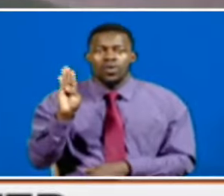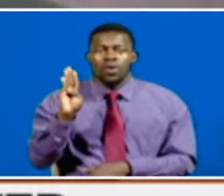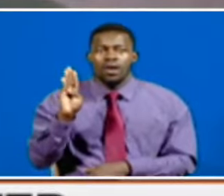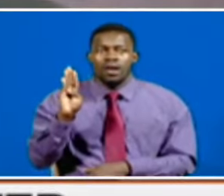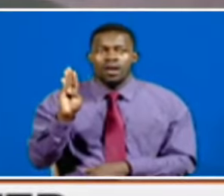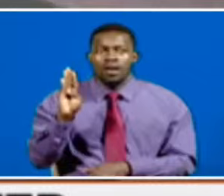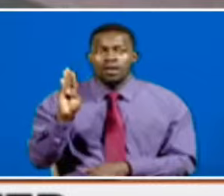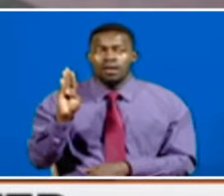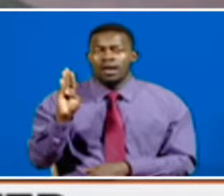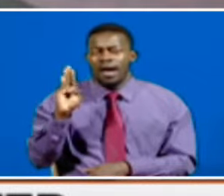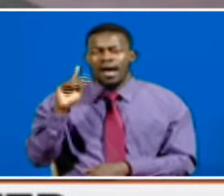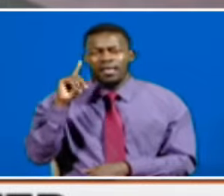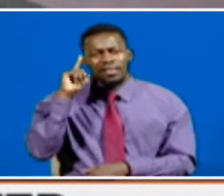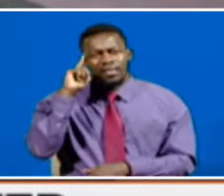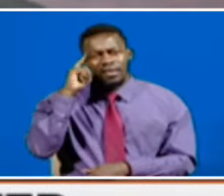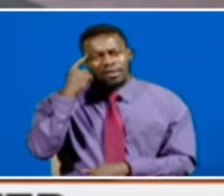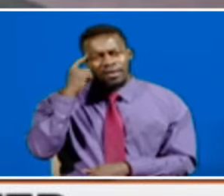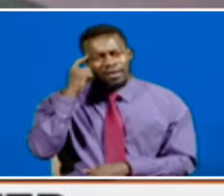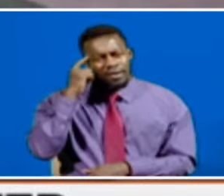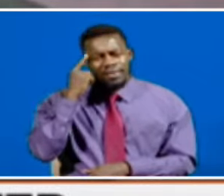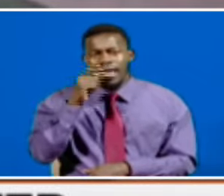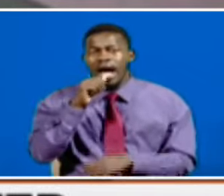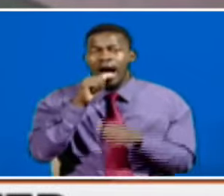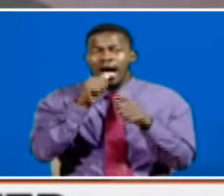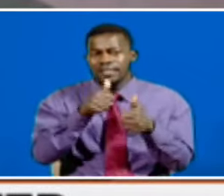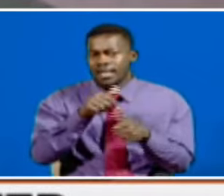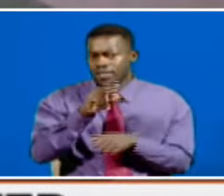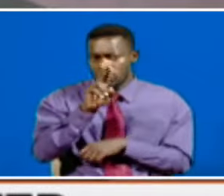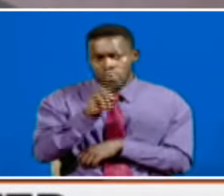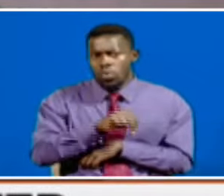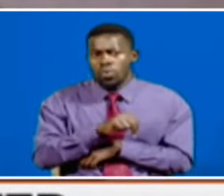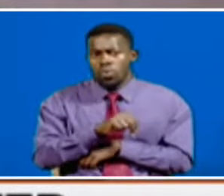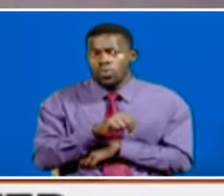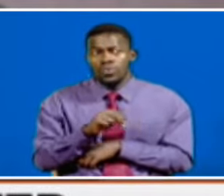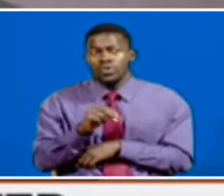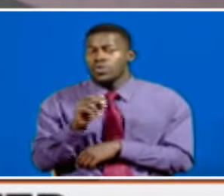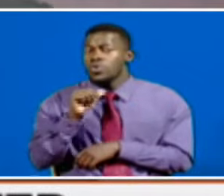is no. I don't think it would be too punitive